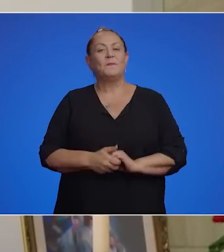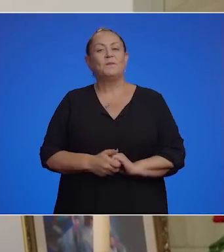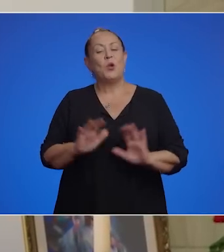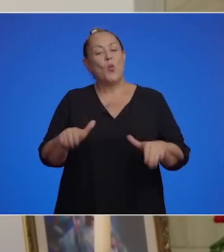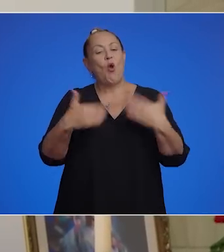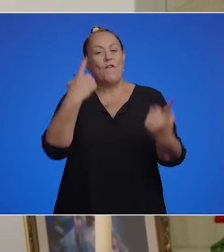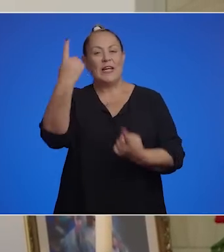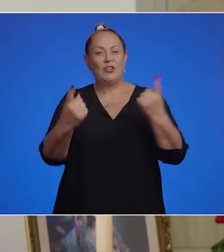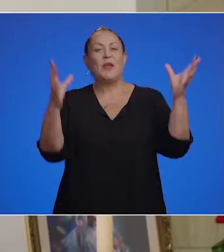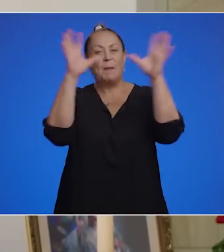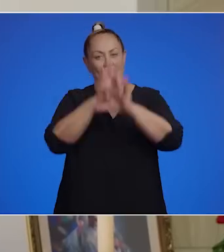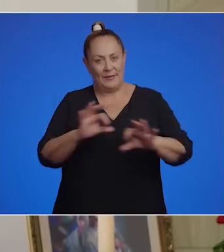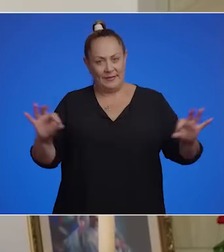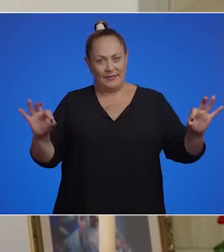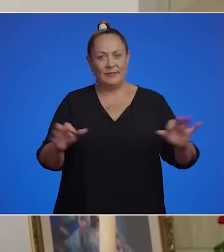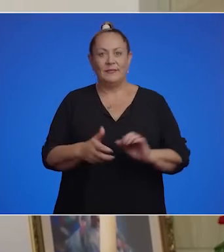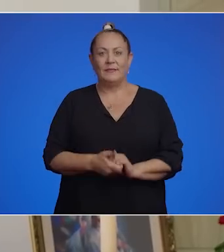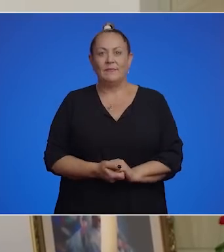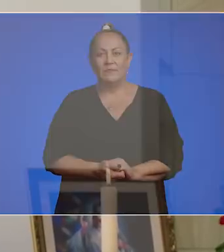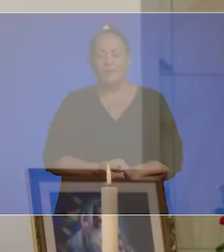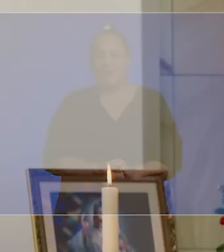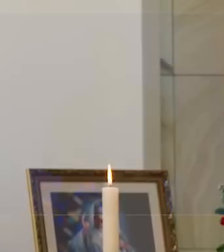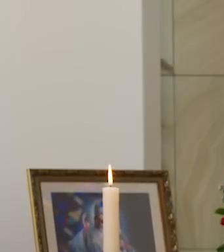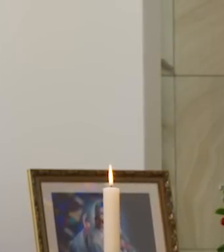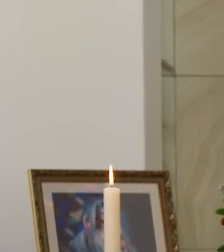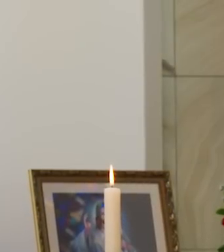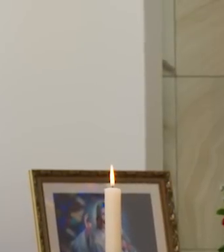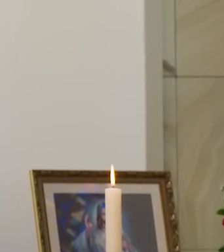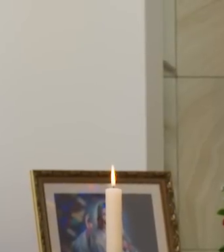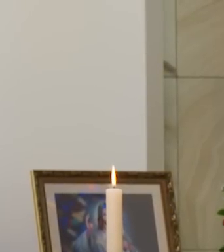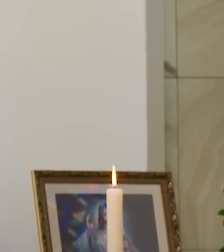your spirit. Let us offer each other a sign of that peace.